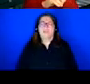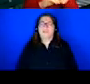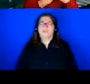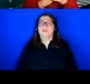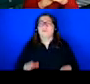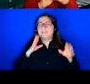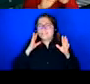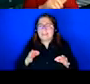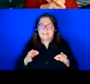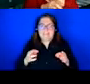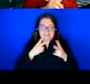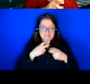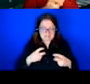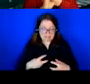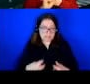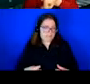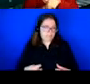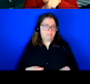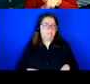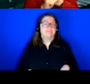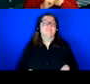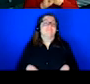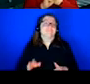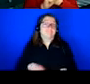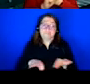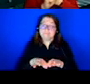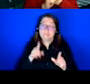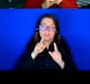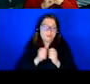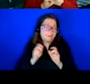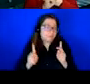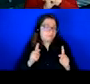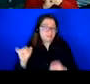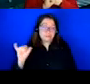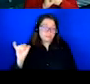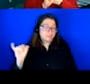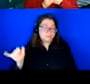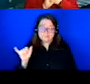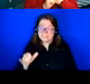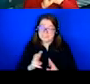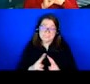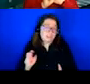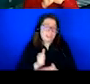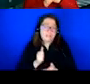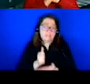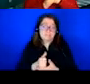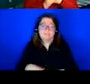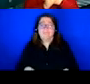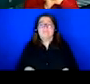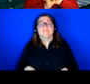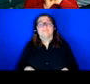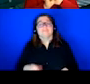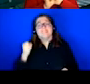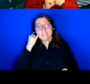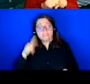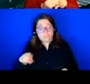some assessment, talking to people. I think that's the most helpful as well, because you just get a better understanding of things. And again, the majority